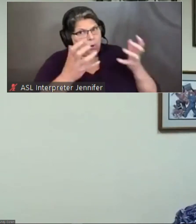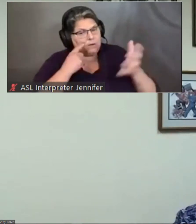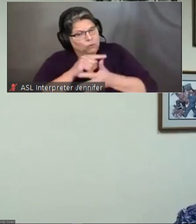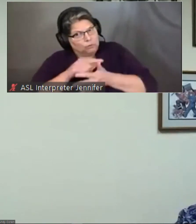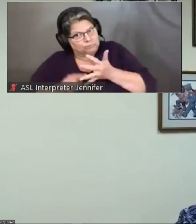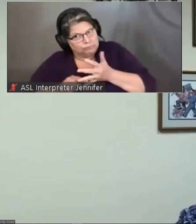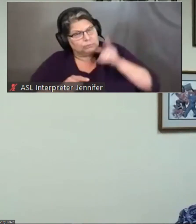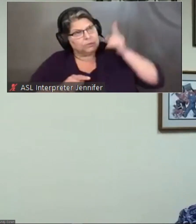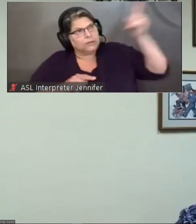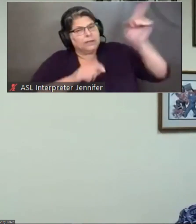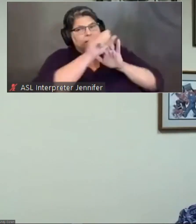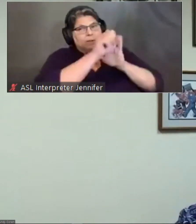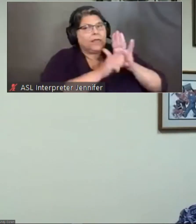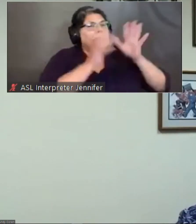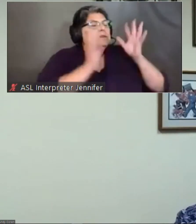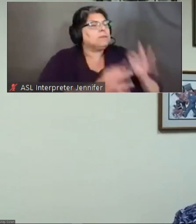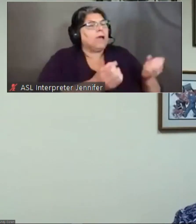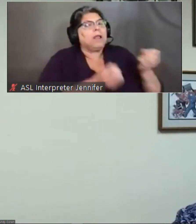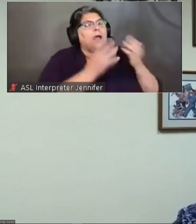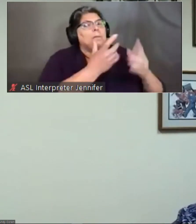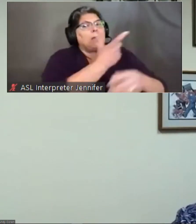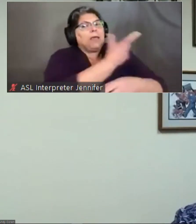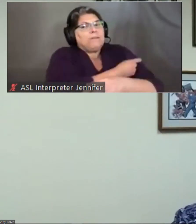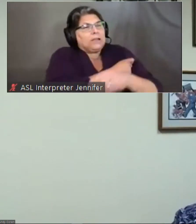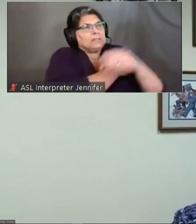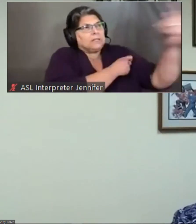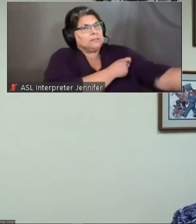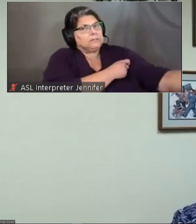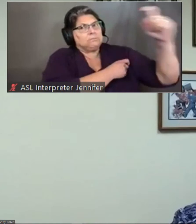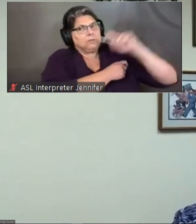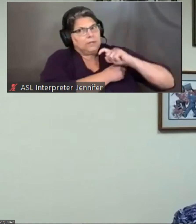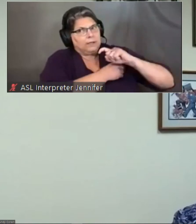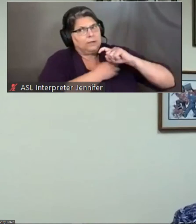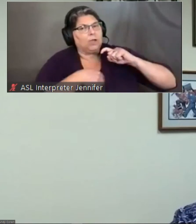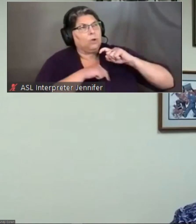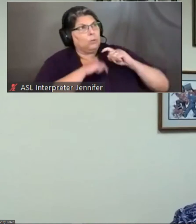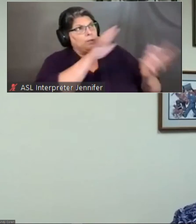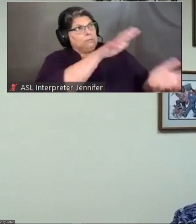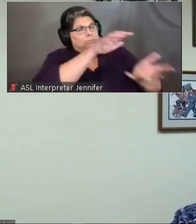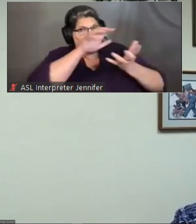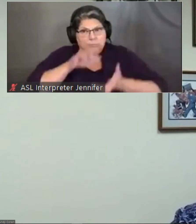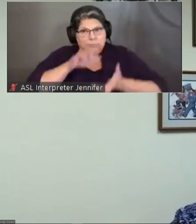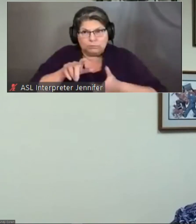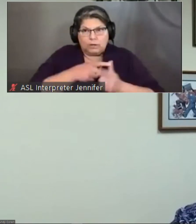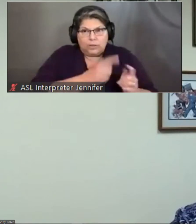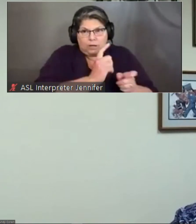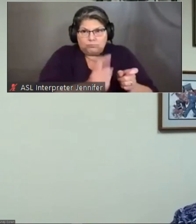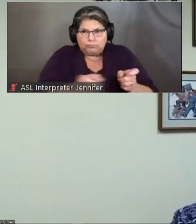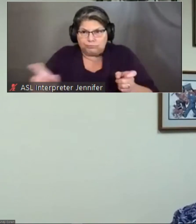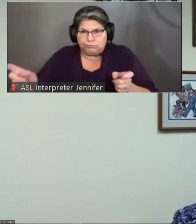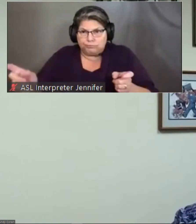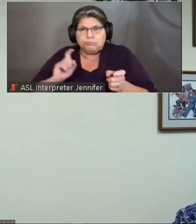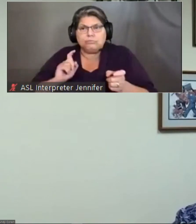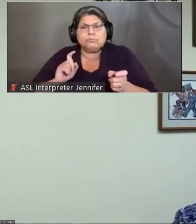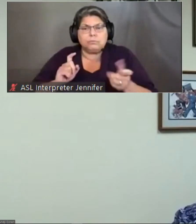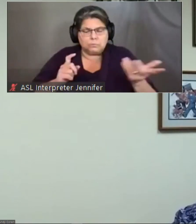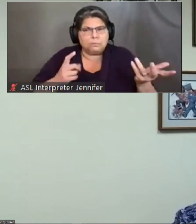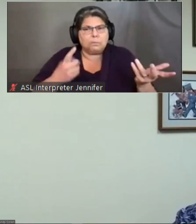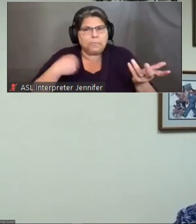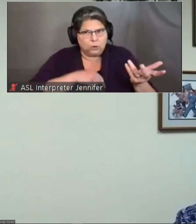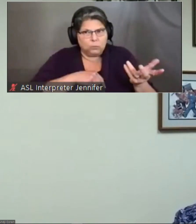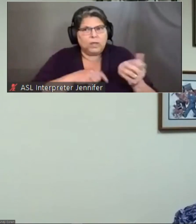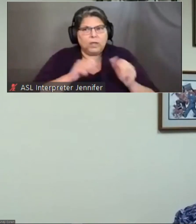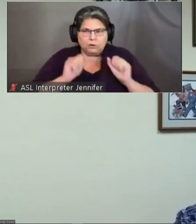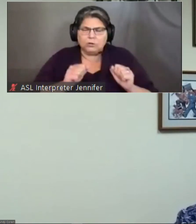the vaccines, we would distribute it or allocate it to the various partners. And then we could also